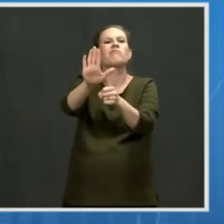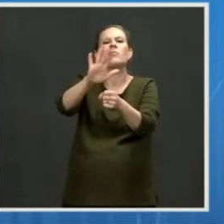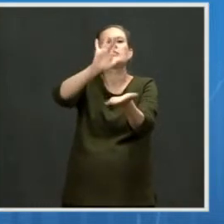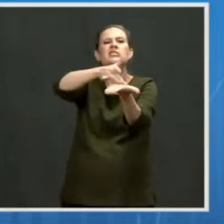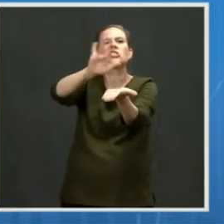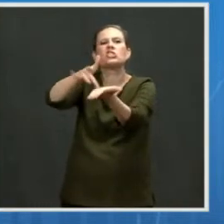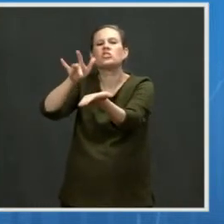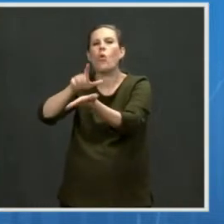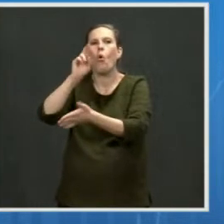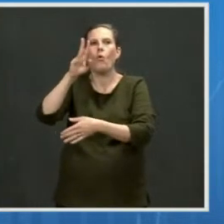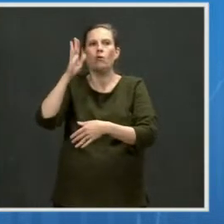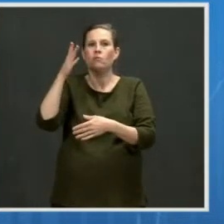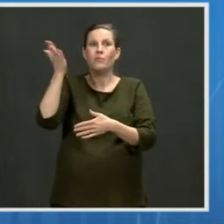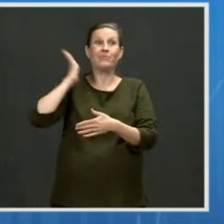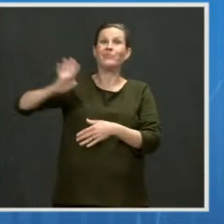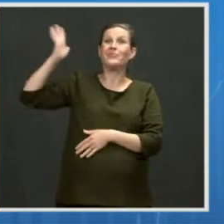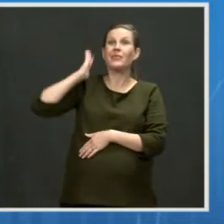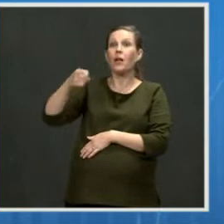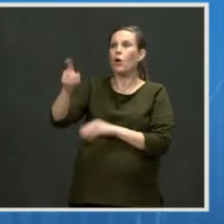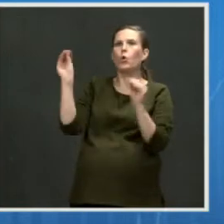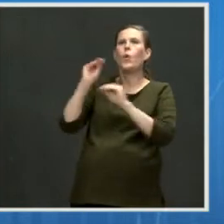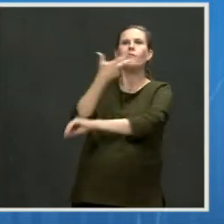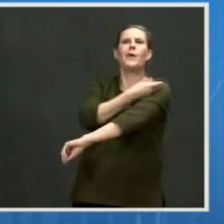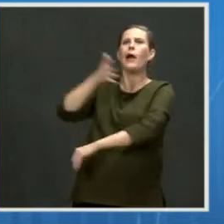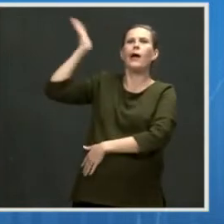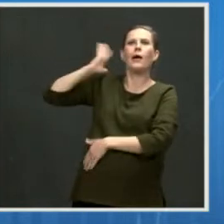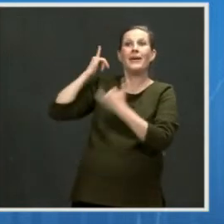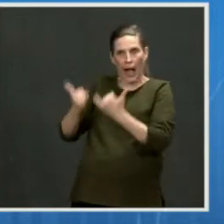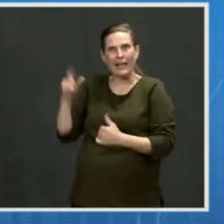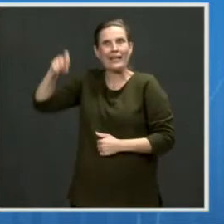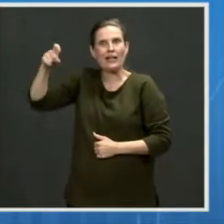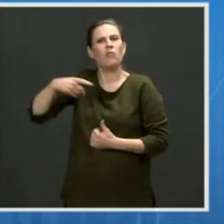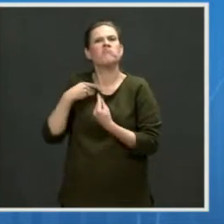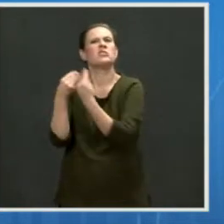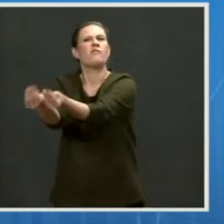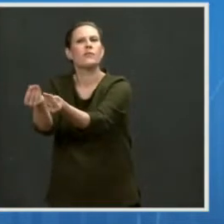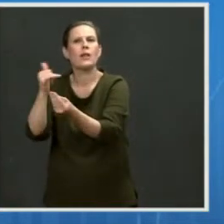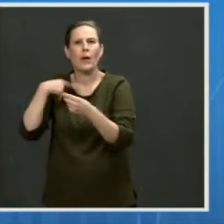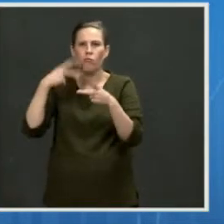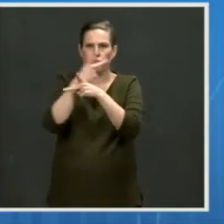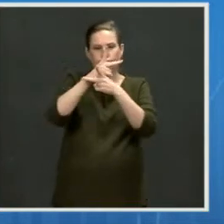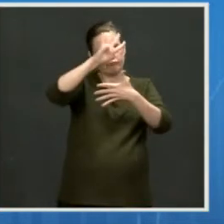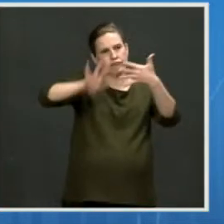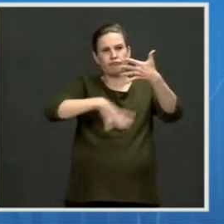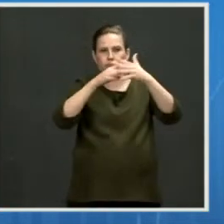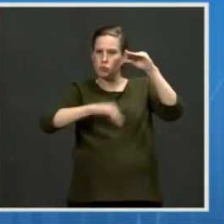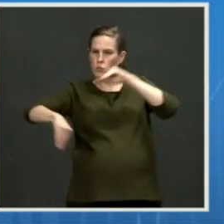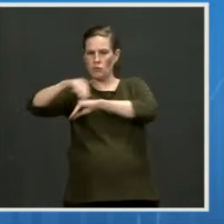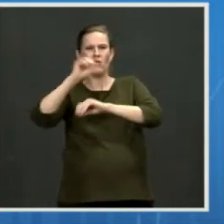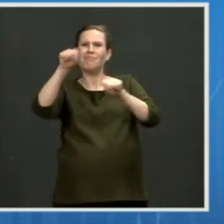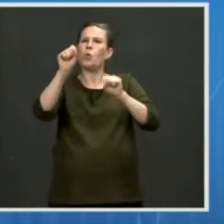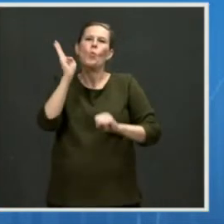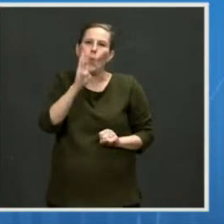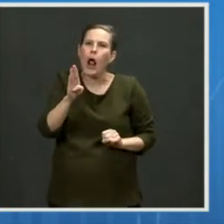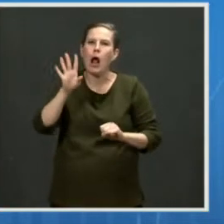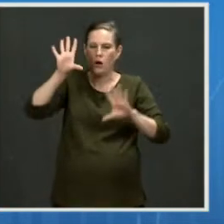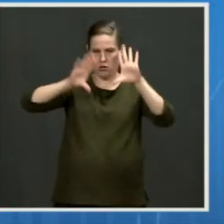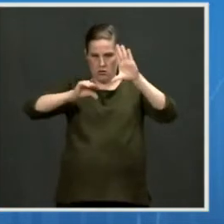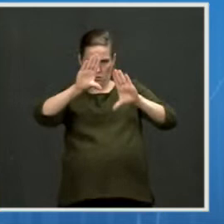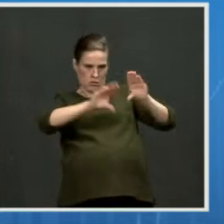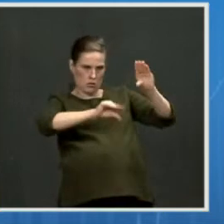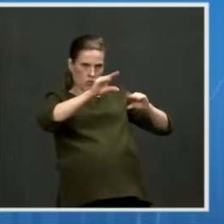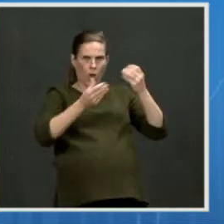to do at the beginning while we had a surplus. So it is absolutely how you should be thinking about our approach going